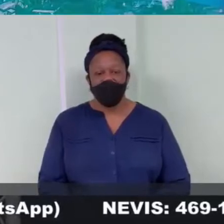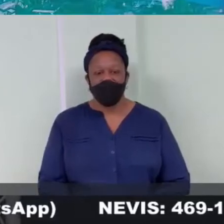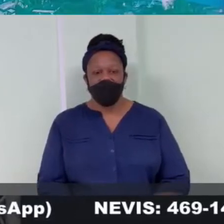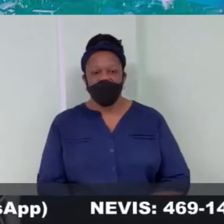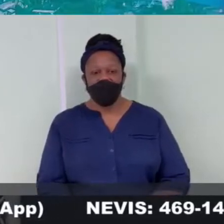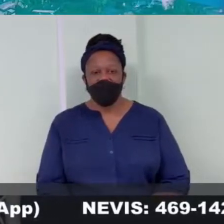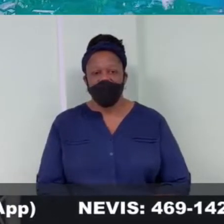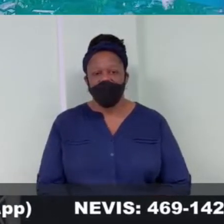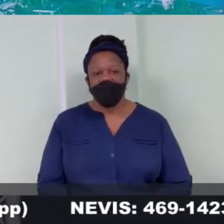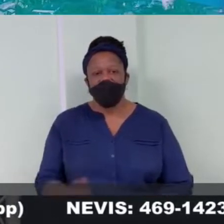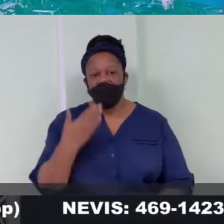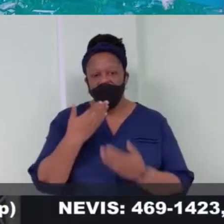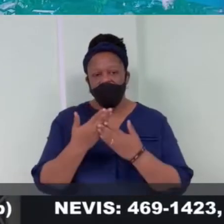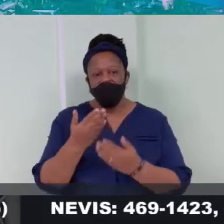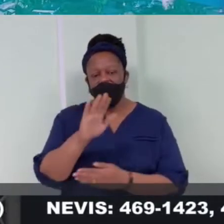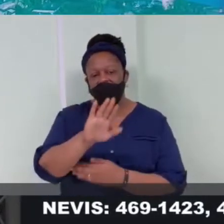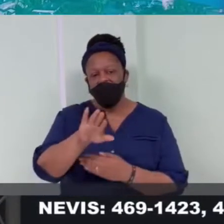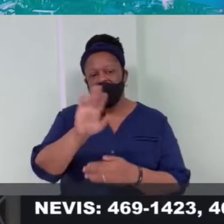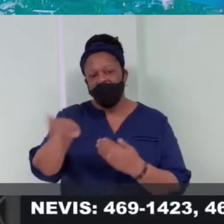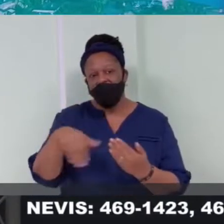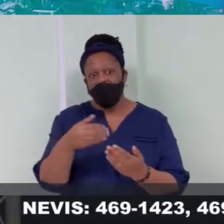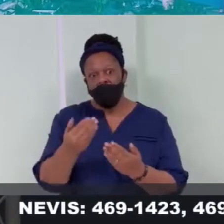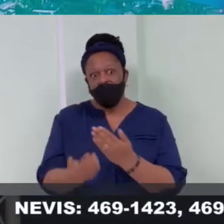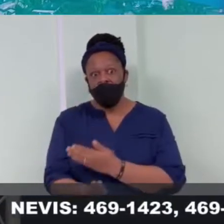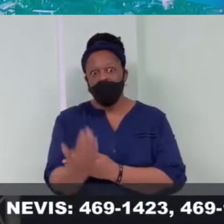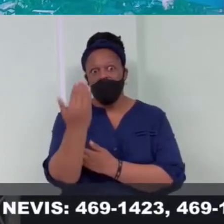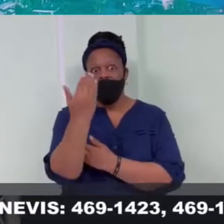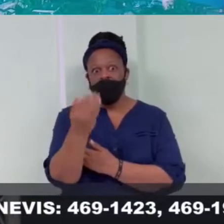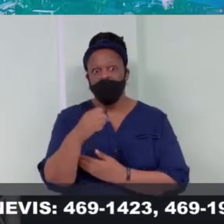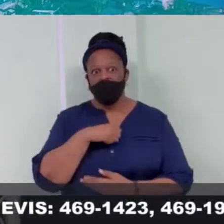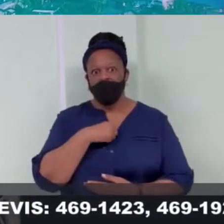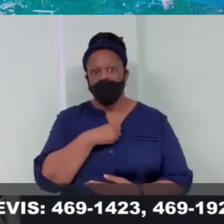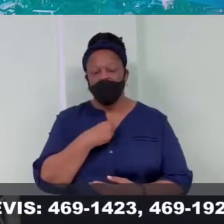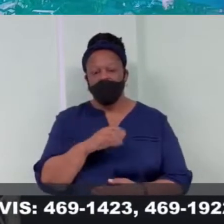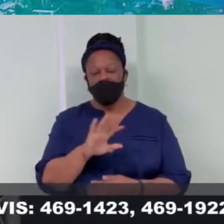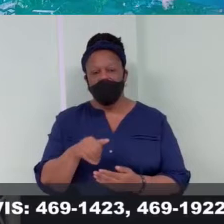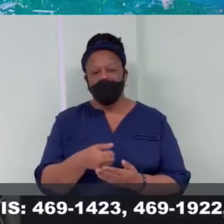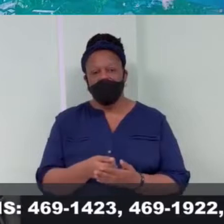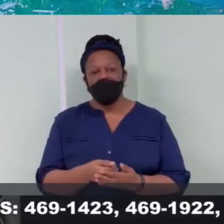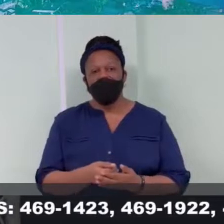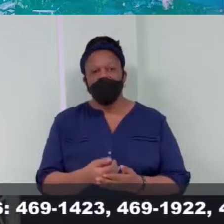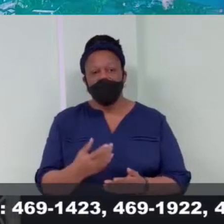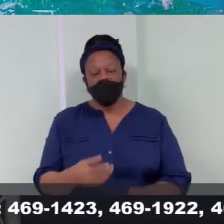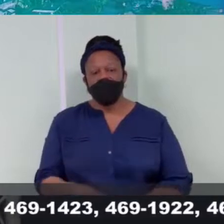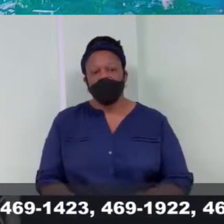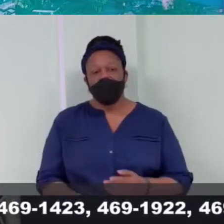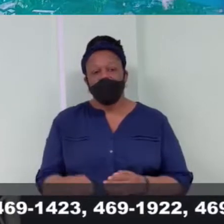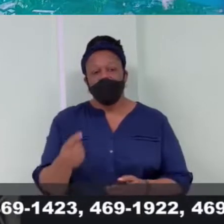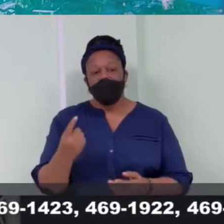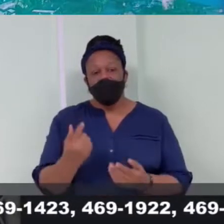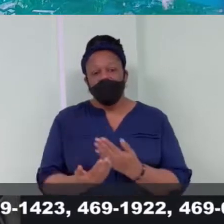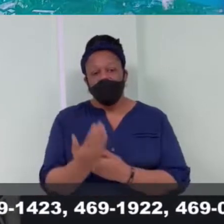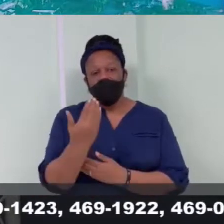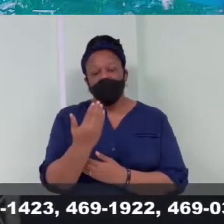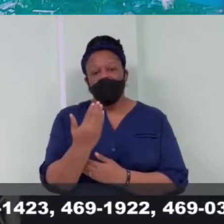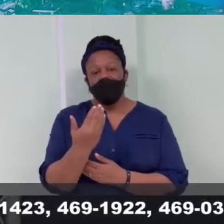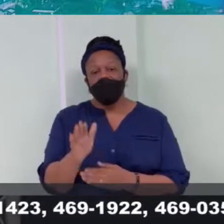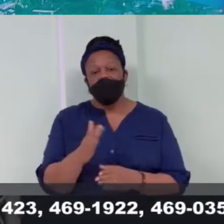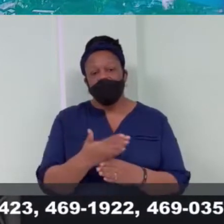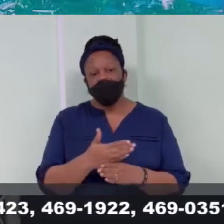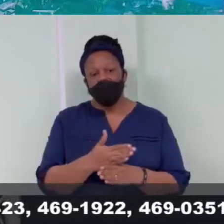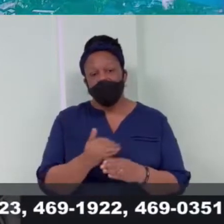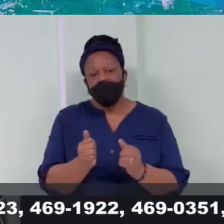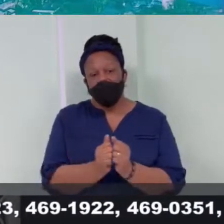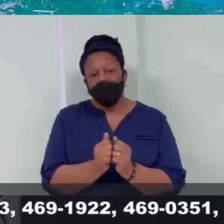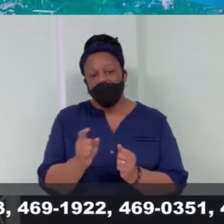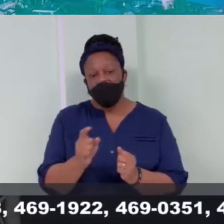and a pleasant good morning to everyone. This morning it's my task to share with you this